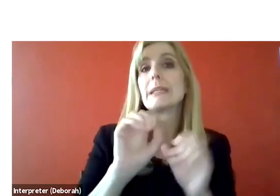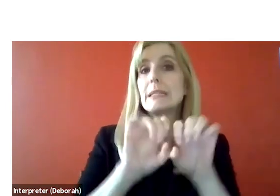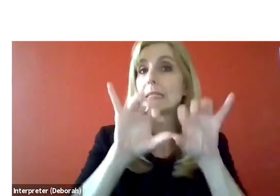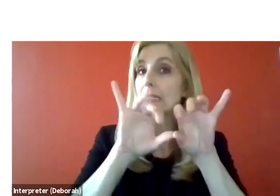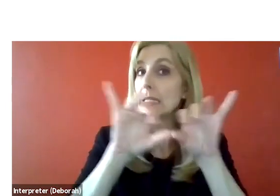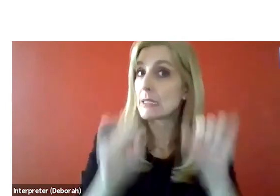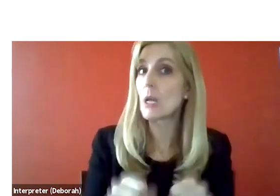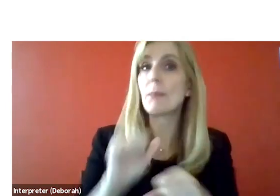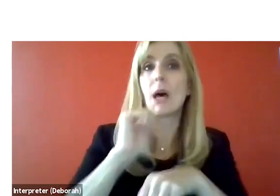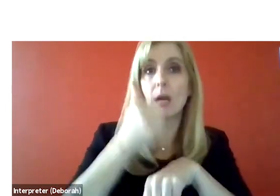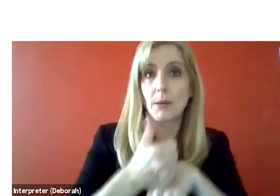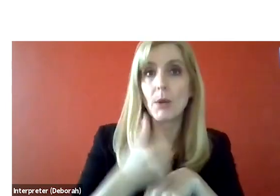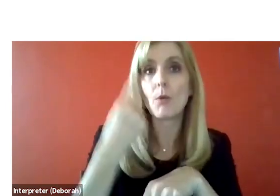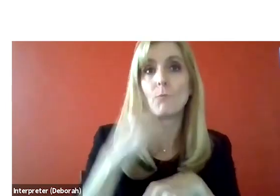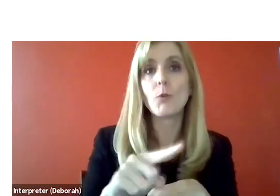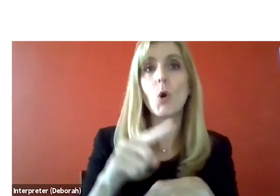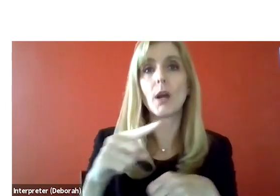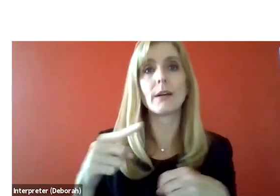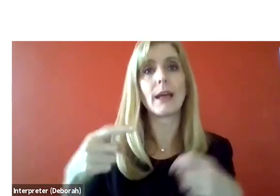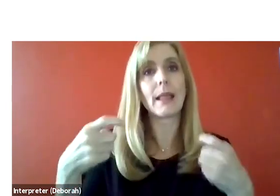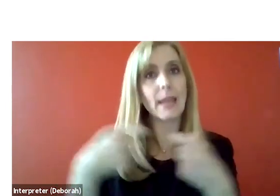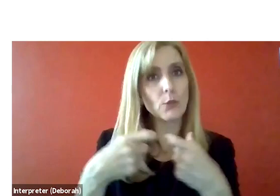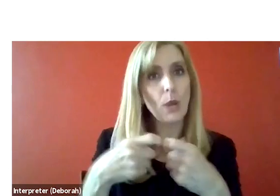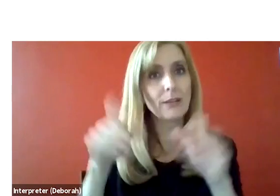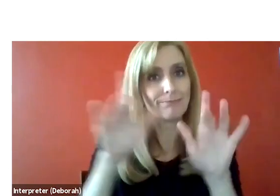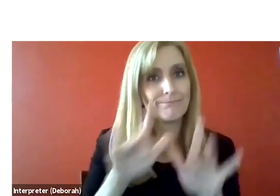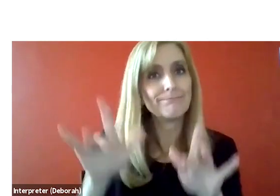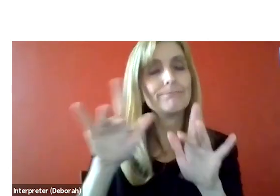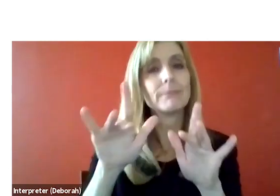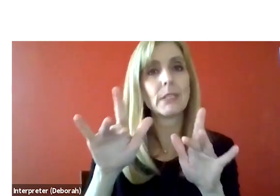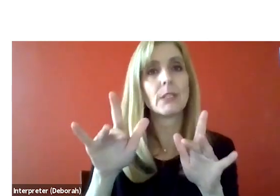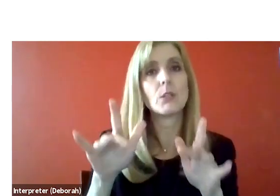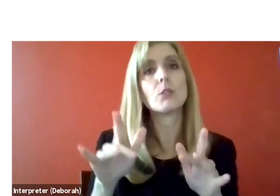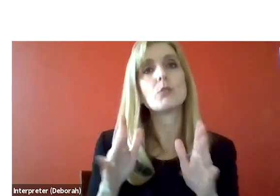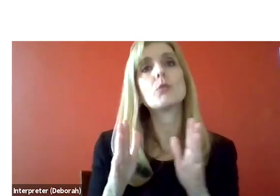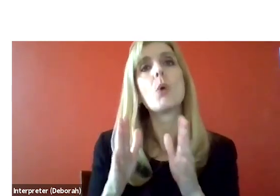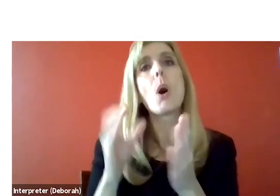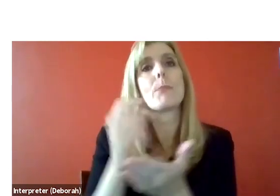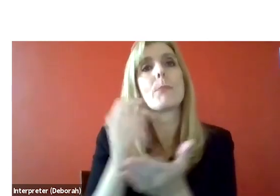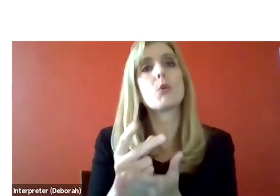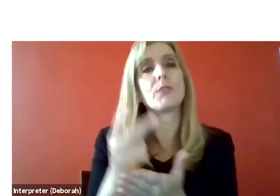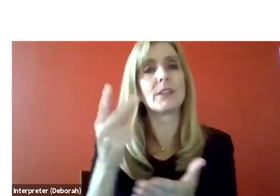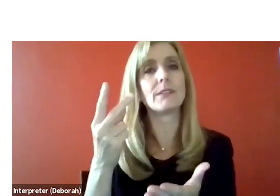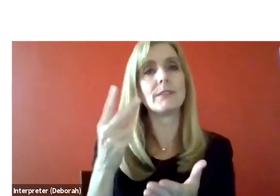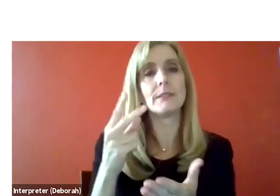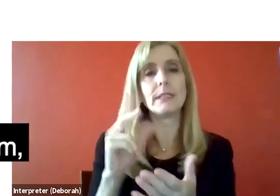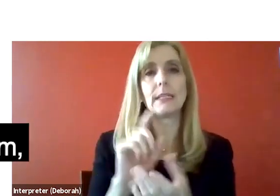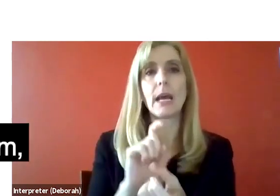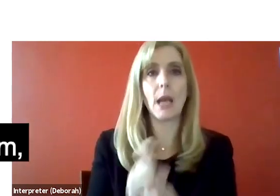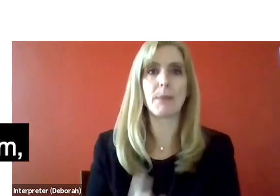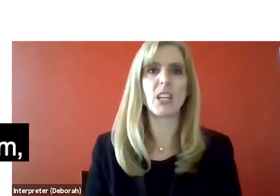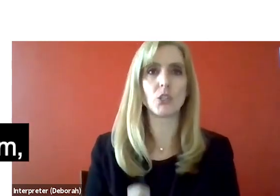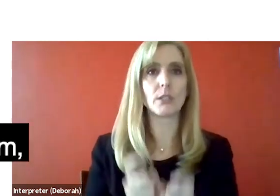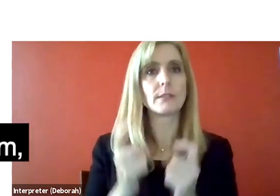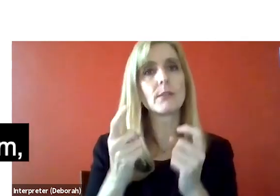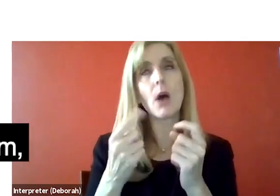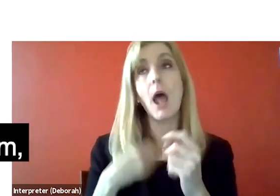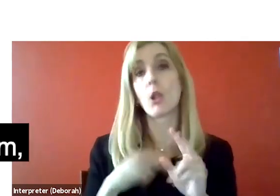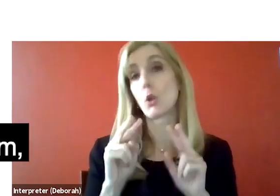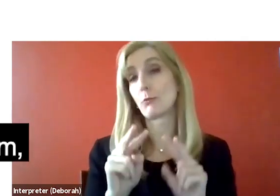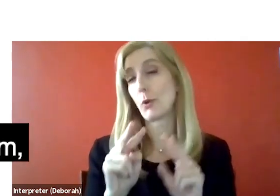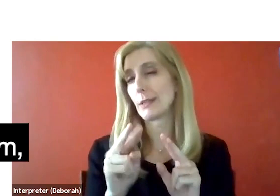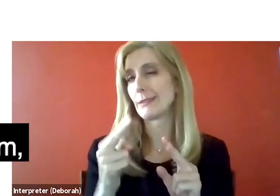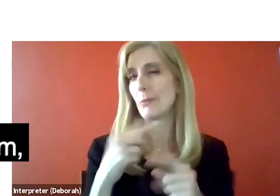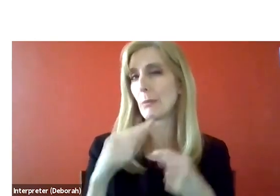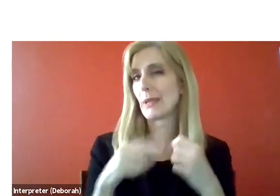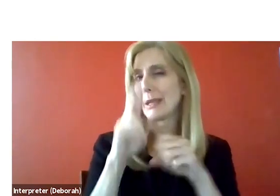that would allow for electronic conveyance of approved accommodations to faculty members. So I'm looking forward to seeing how that, as we get used to